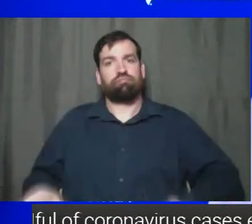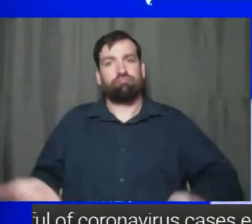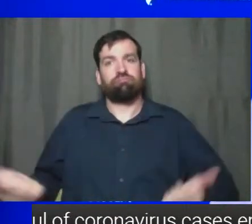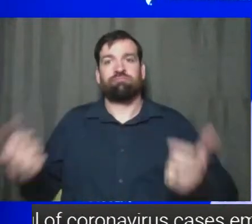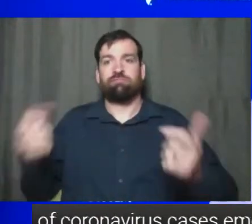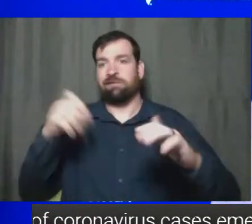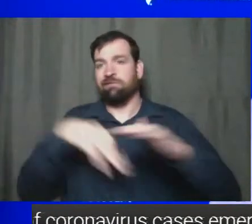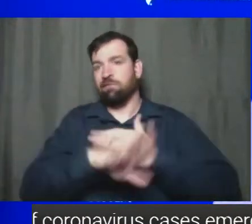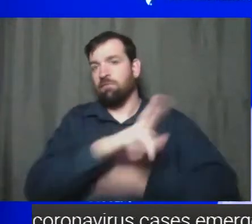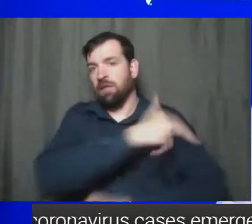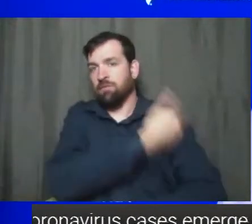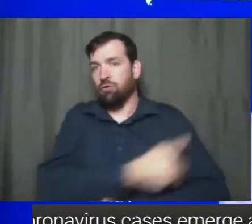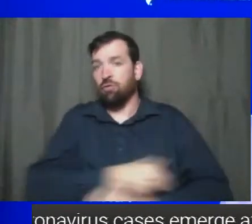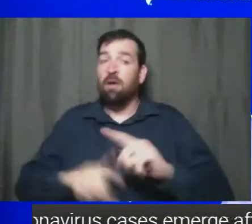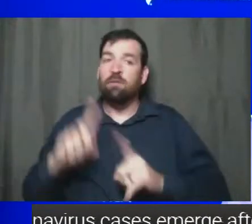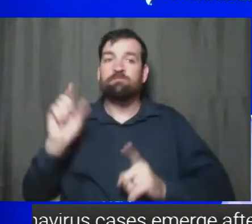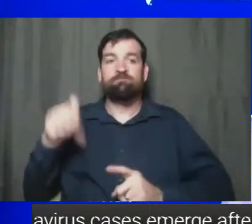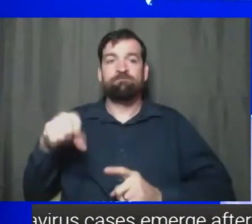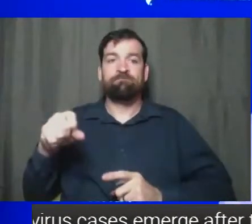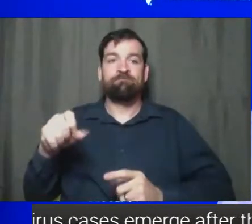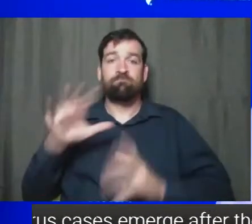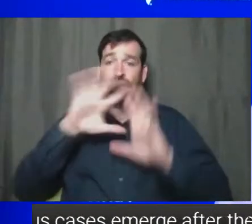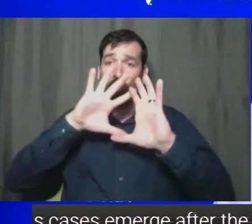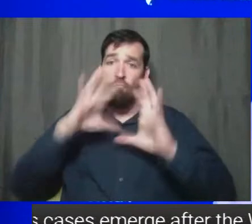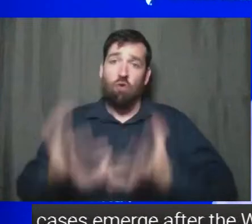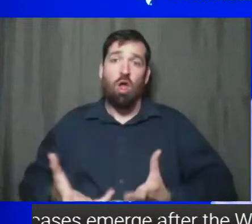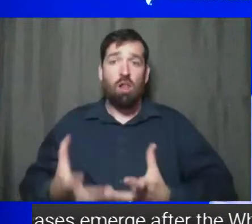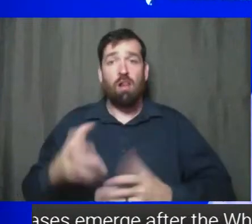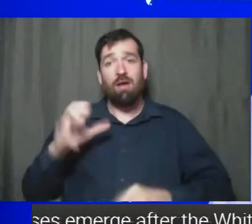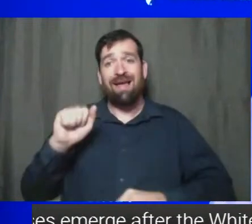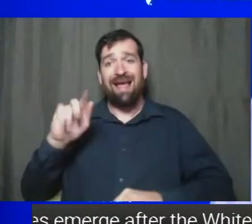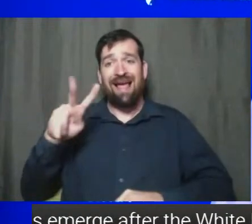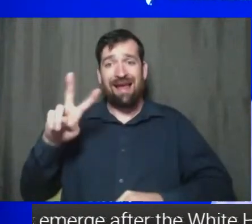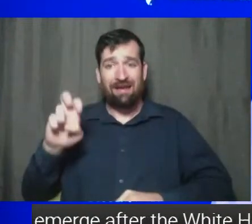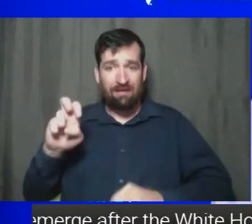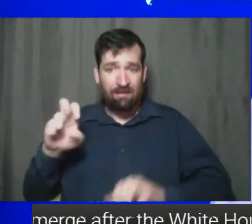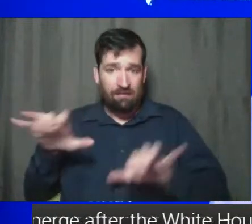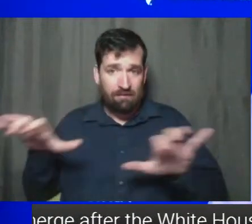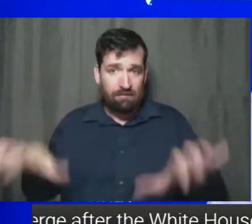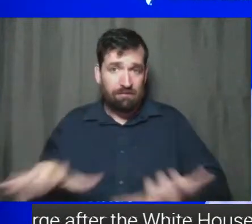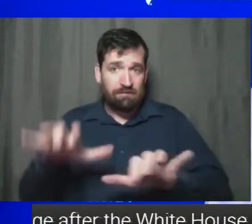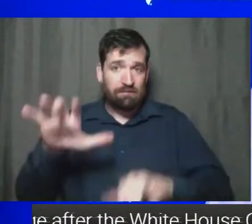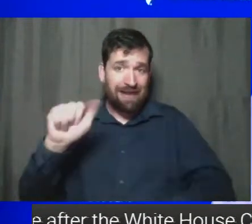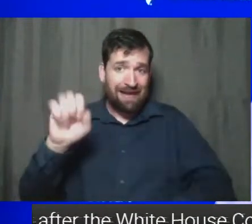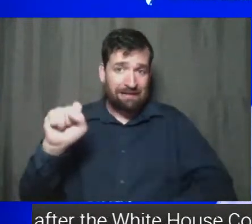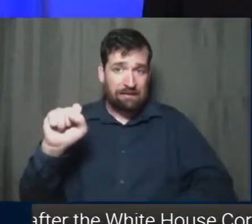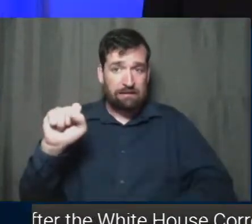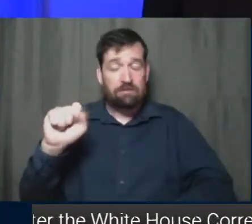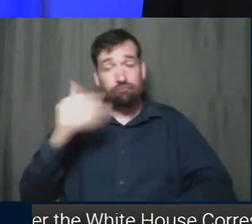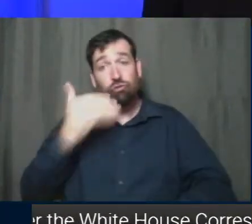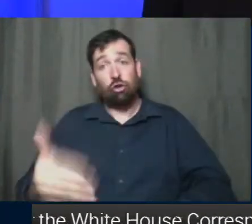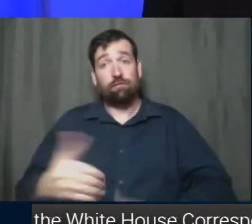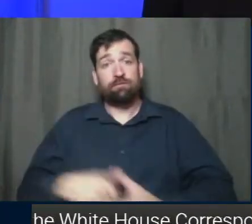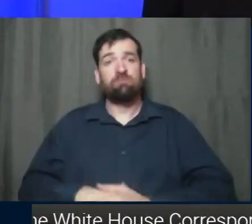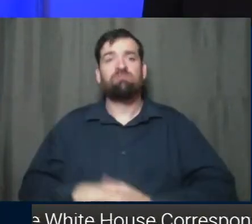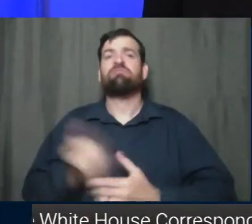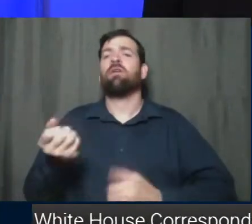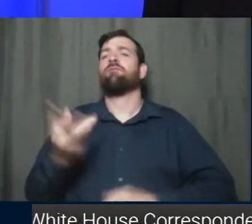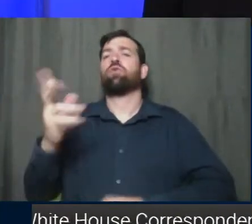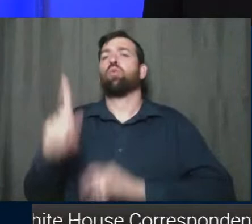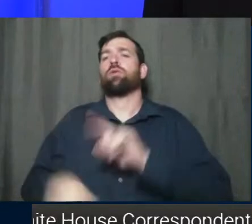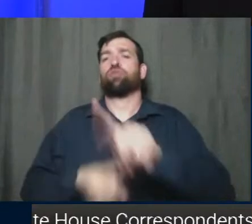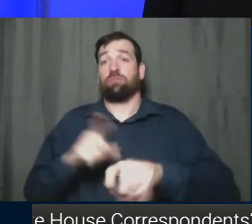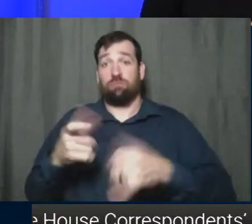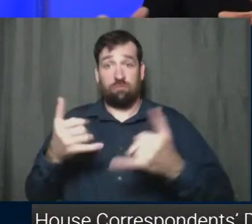But overall, I think, yes, right now the active case numbers in the hospital and the health system are very good right now. Couple questions for you. Are we still on